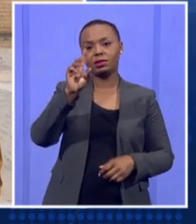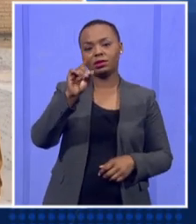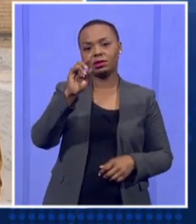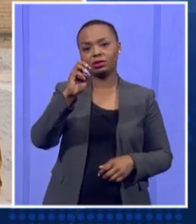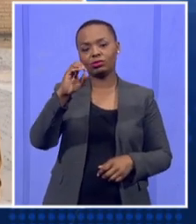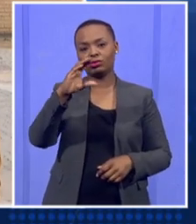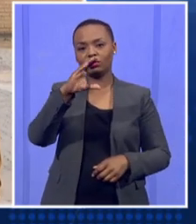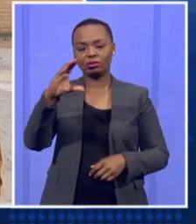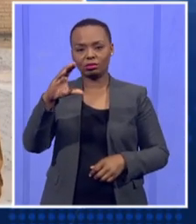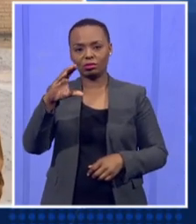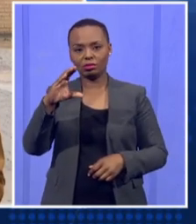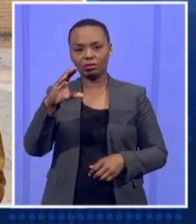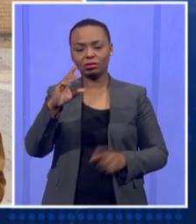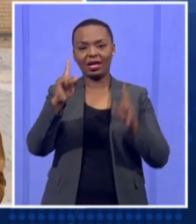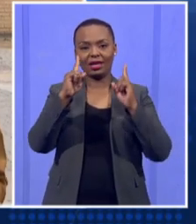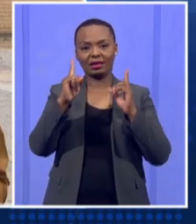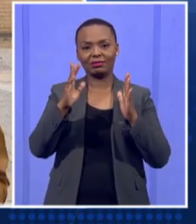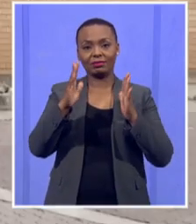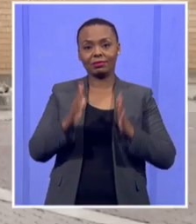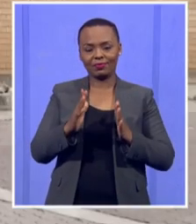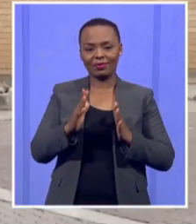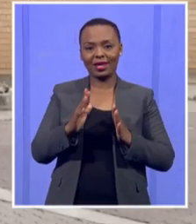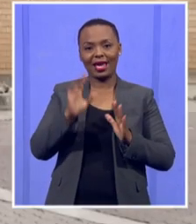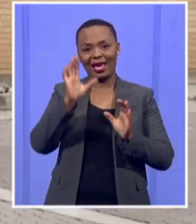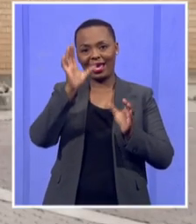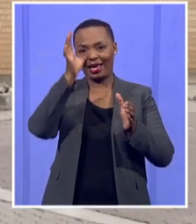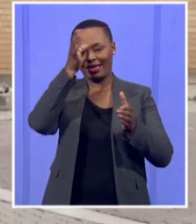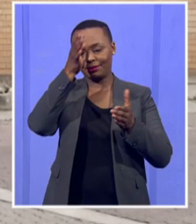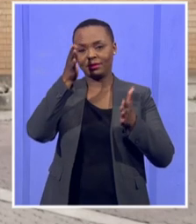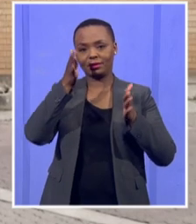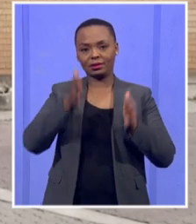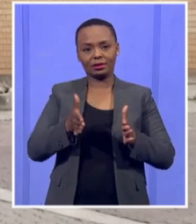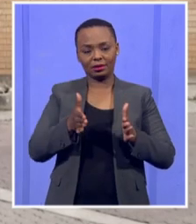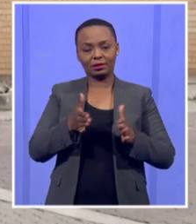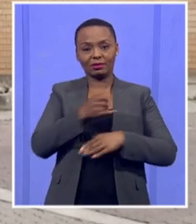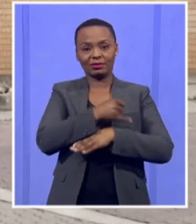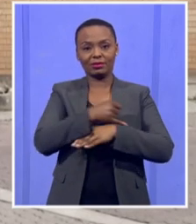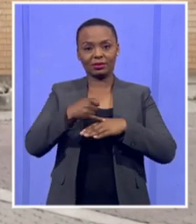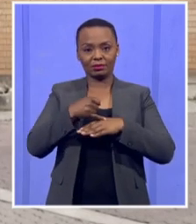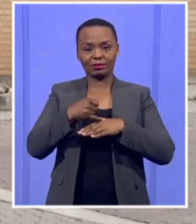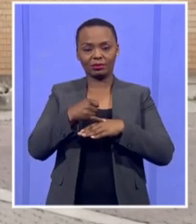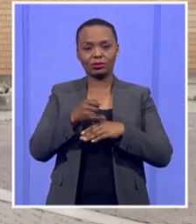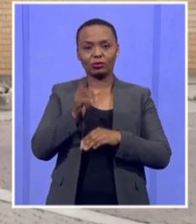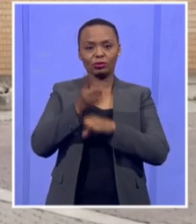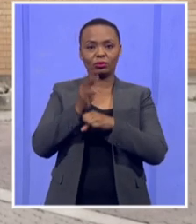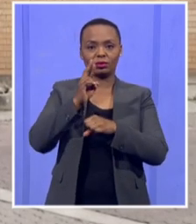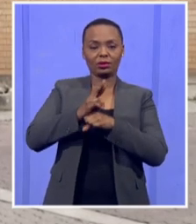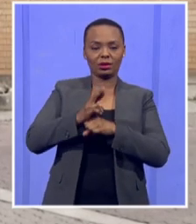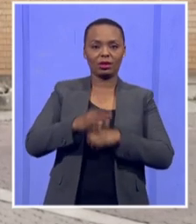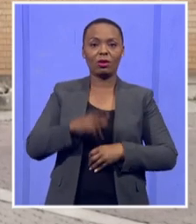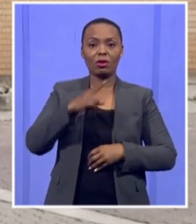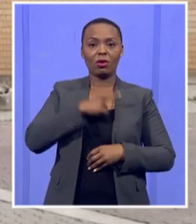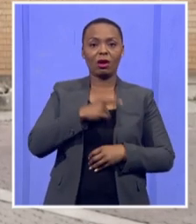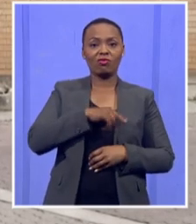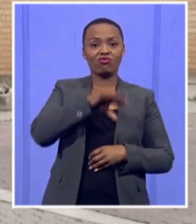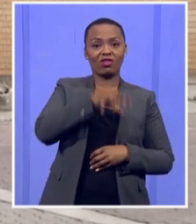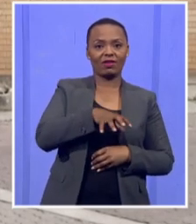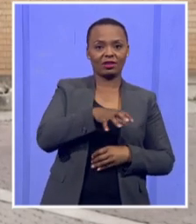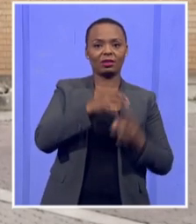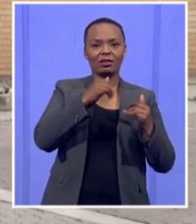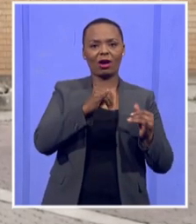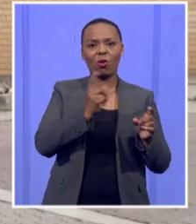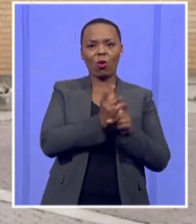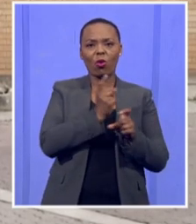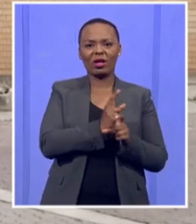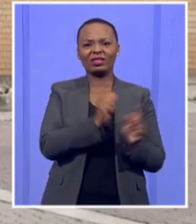Maybe it happened like that. Well, indeed, Desiree, because, you know, this province had to transfer most of their cases to Gauteng and different provinces